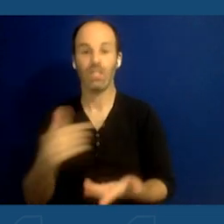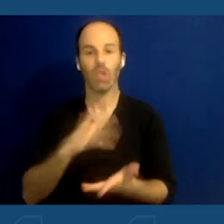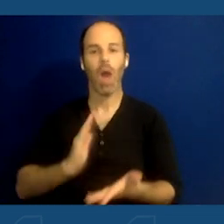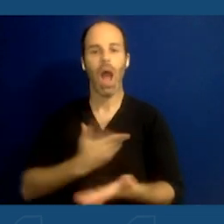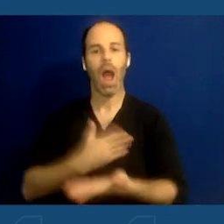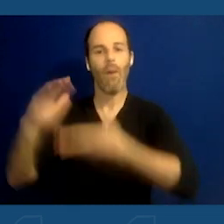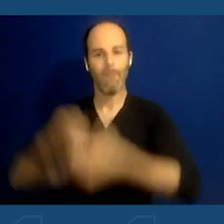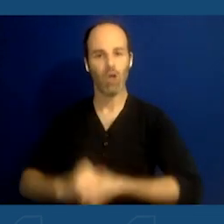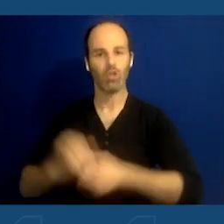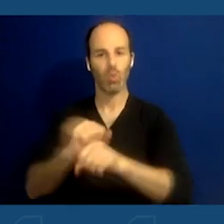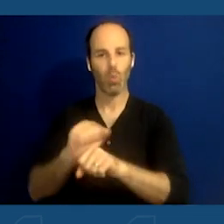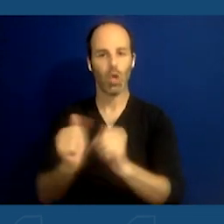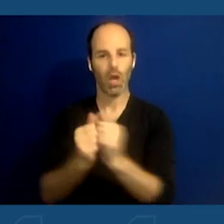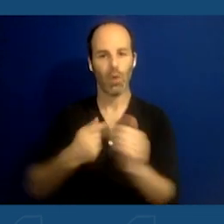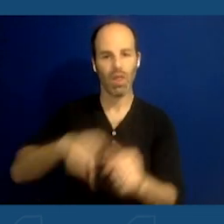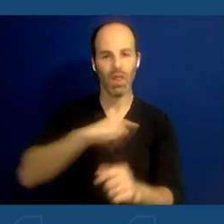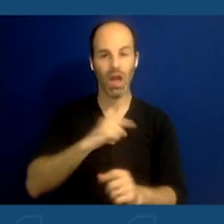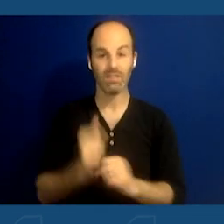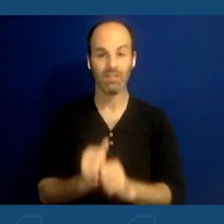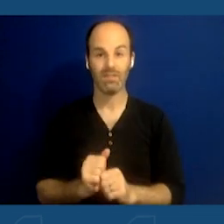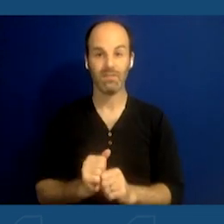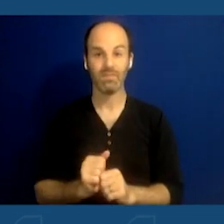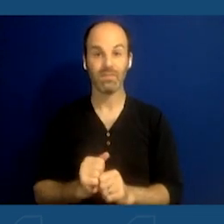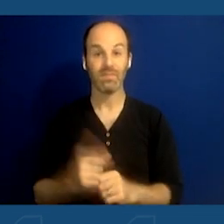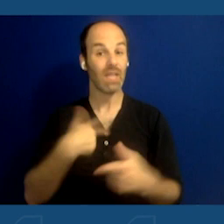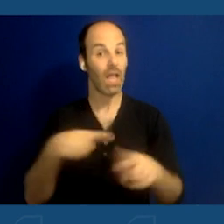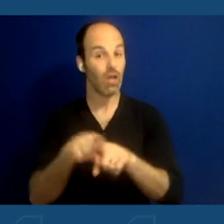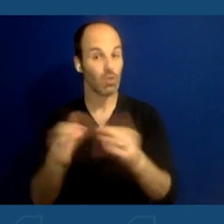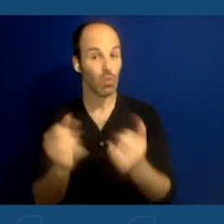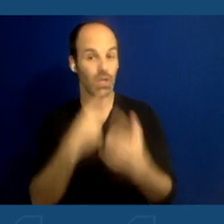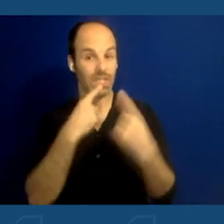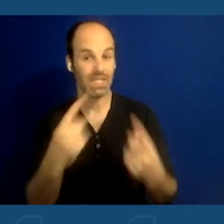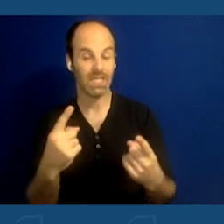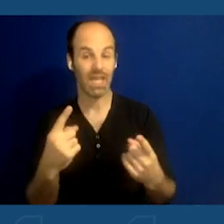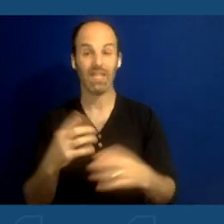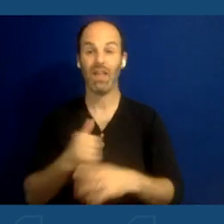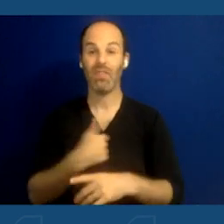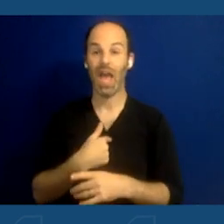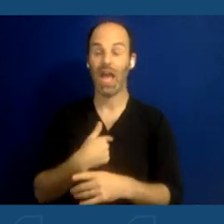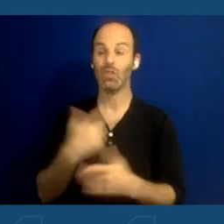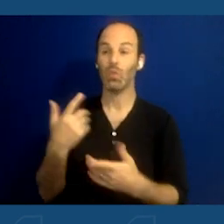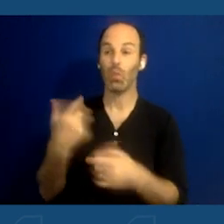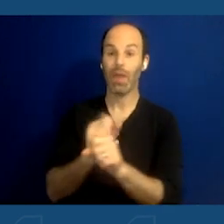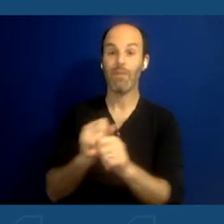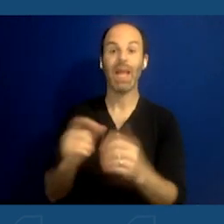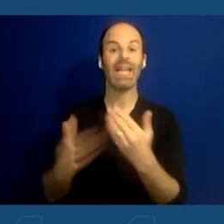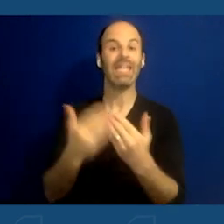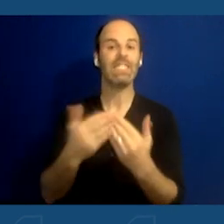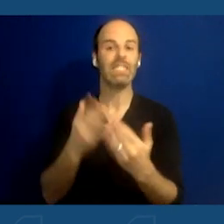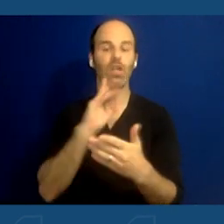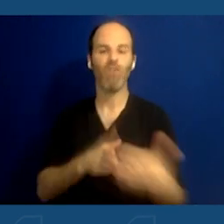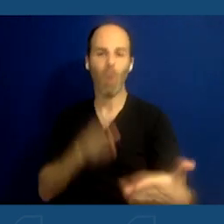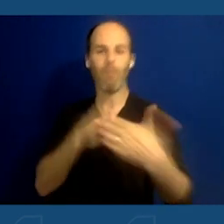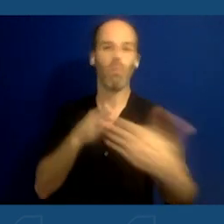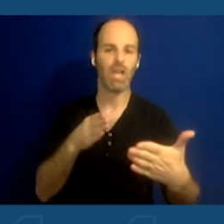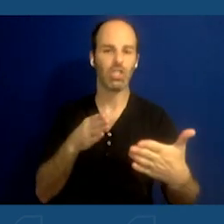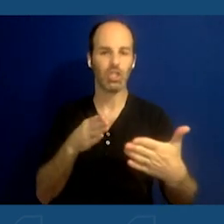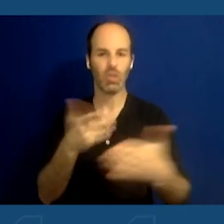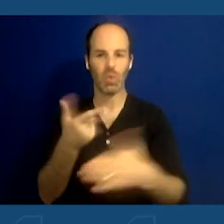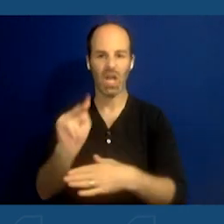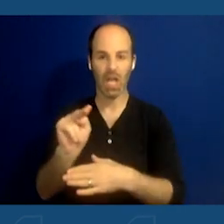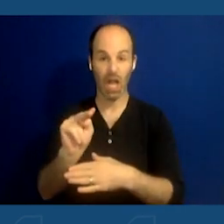So I also want to say that we've changed our gun laws to make it easier to prosecute gun cases. That's what we're doing here. Prior